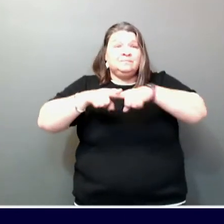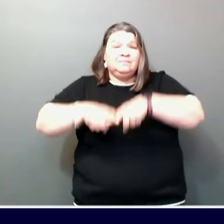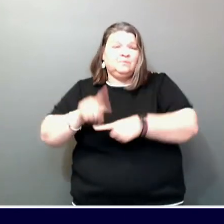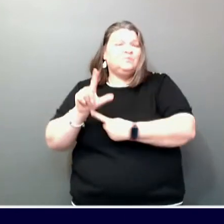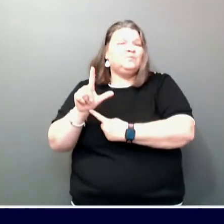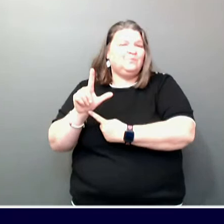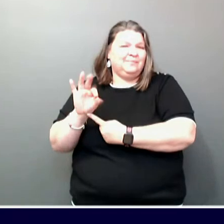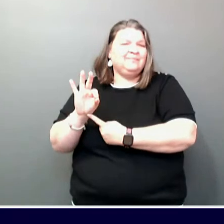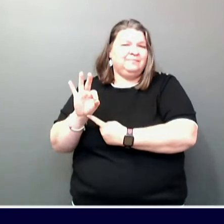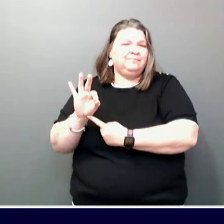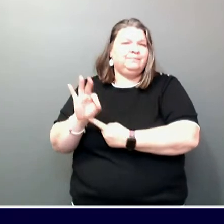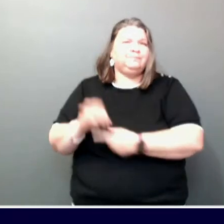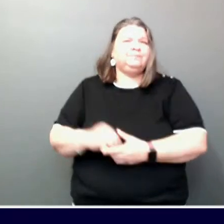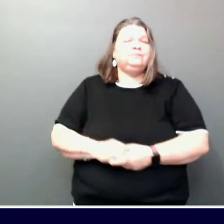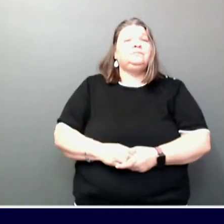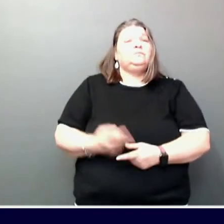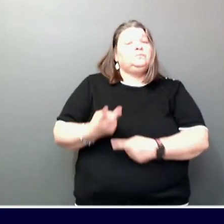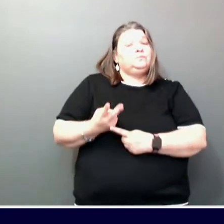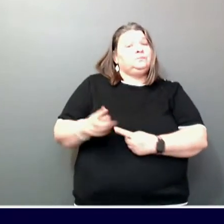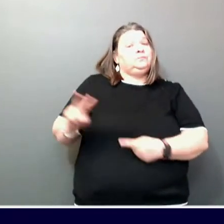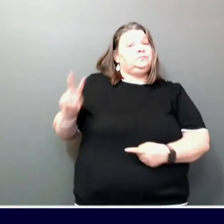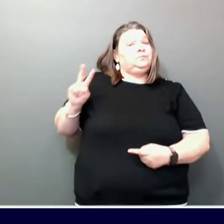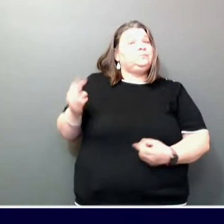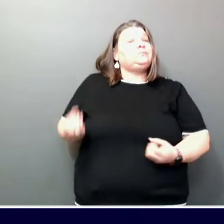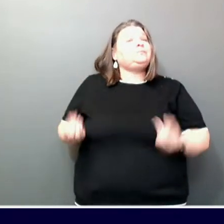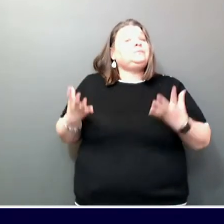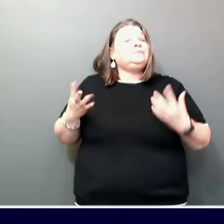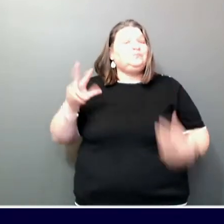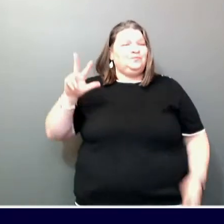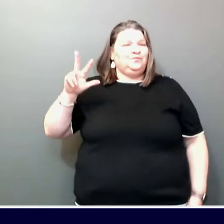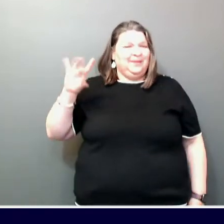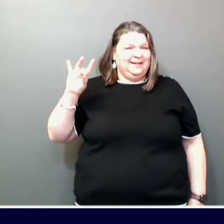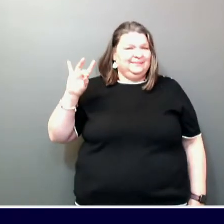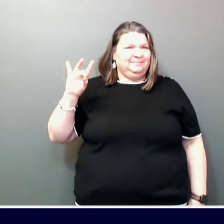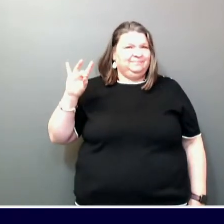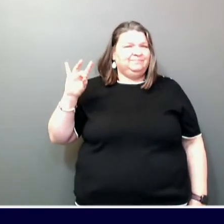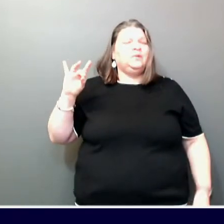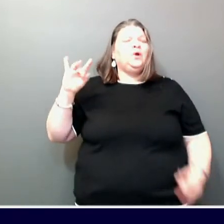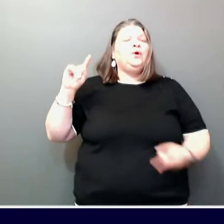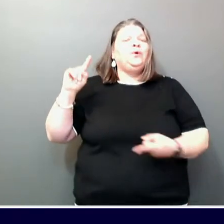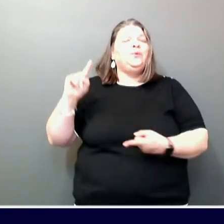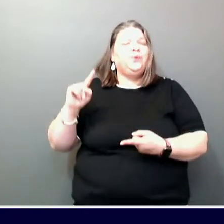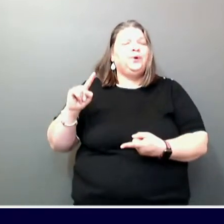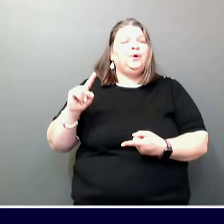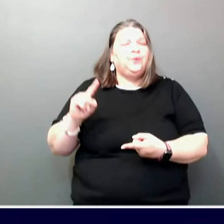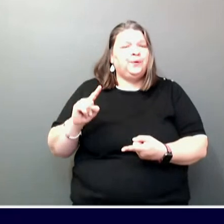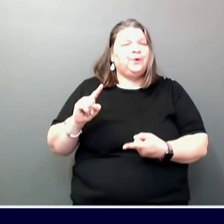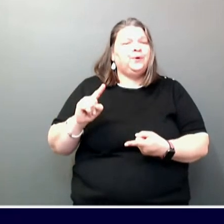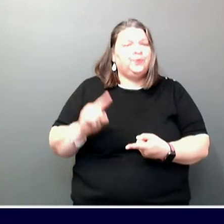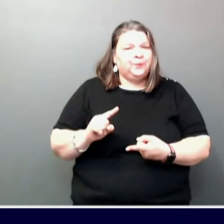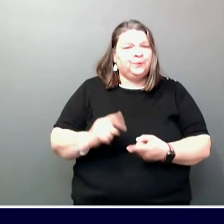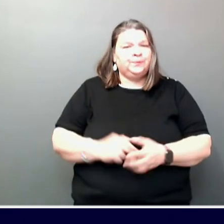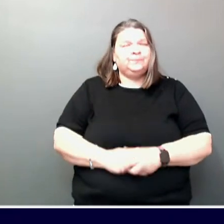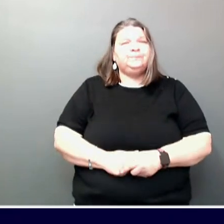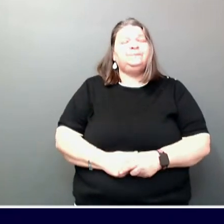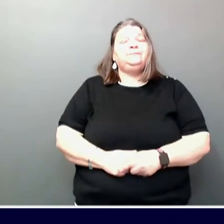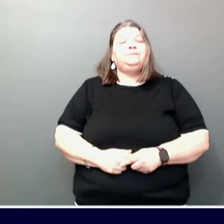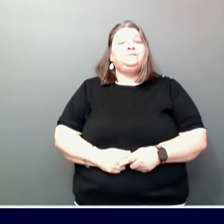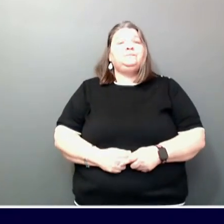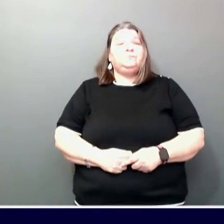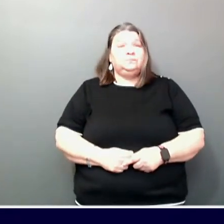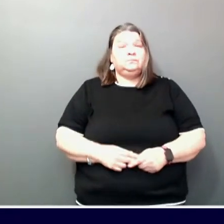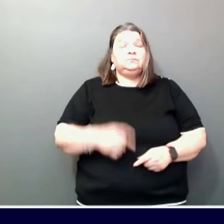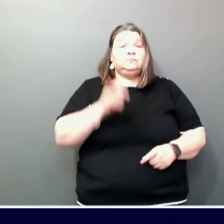38. Turning next to testing. Right now, Maine's PCR positivity rate